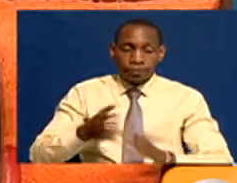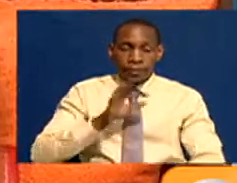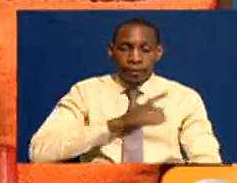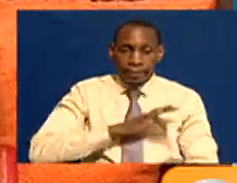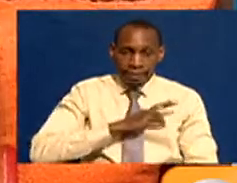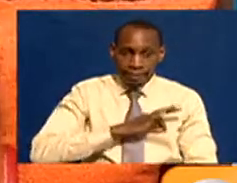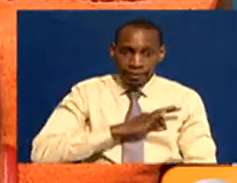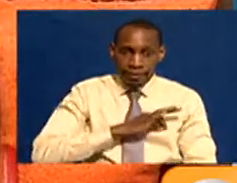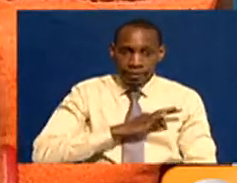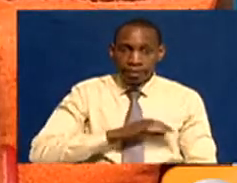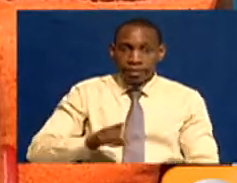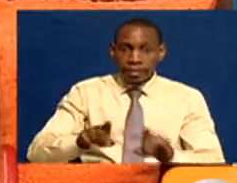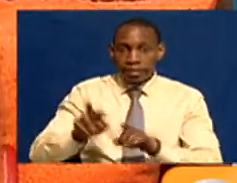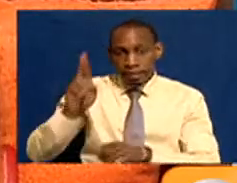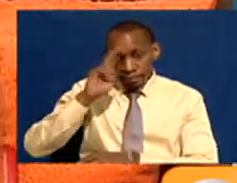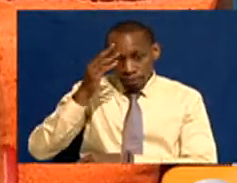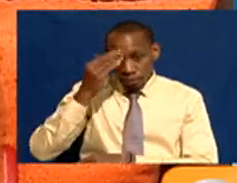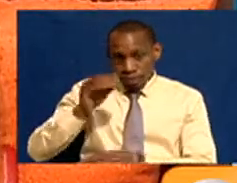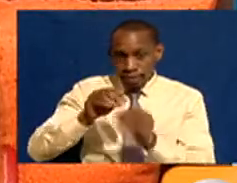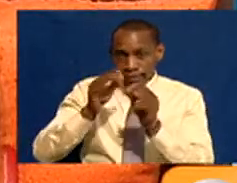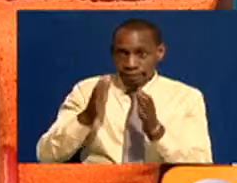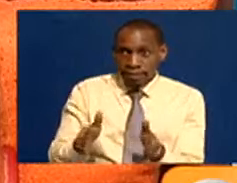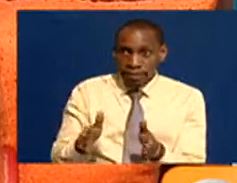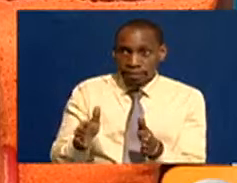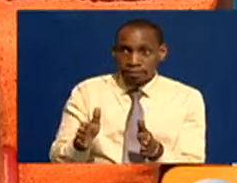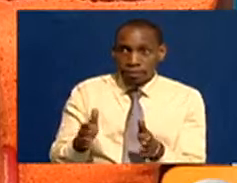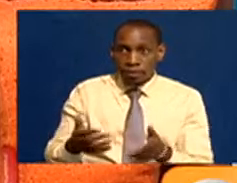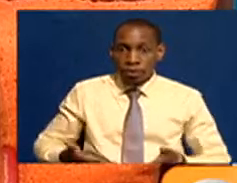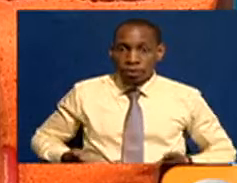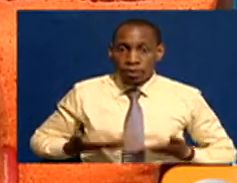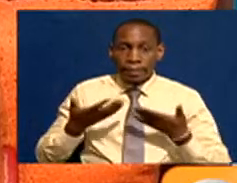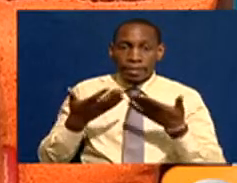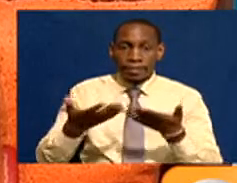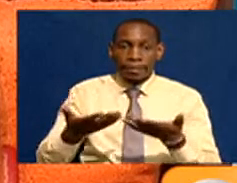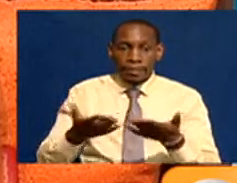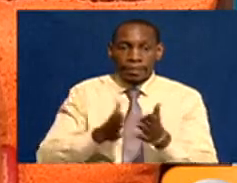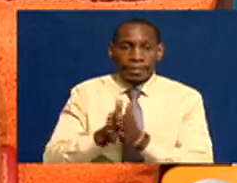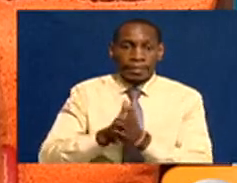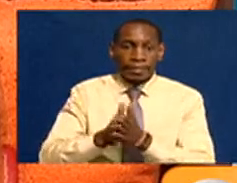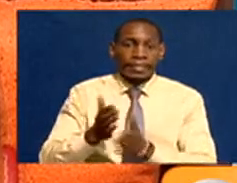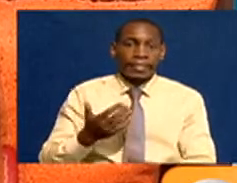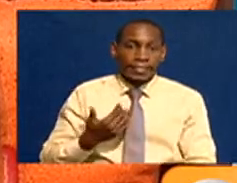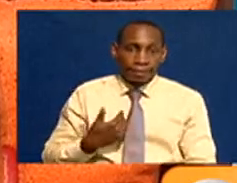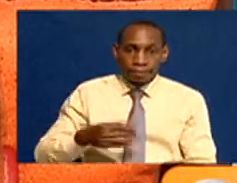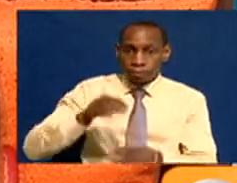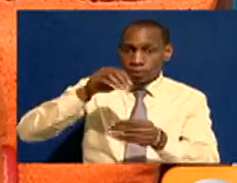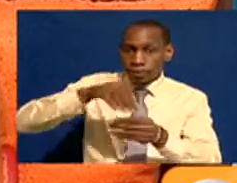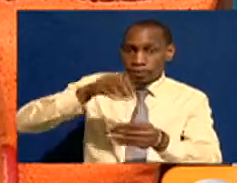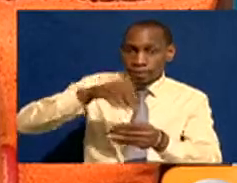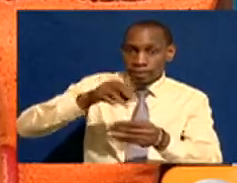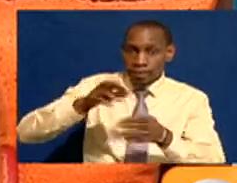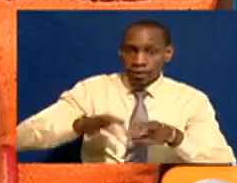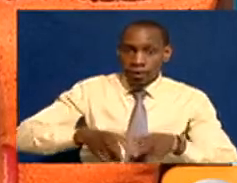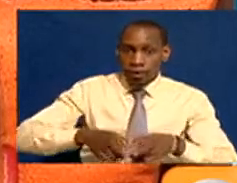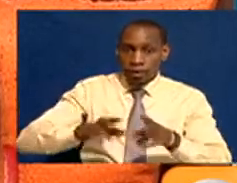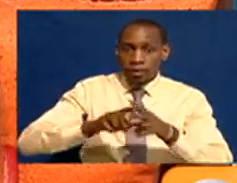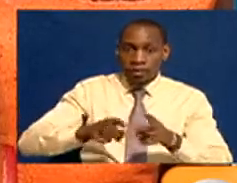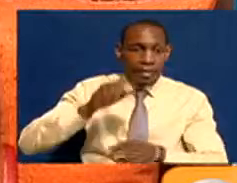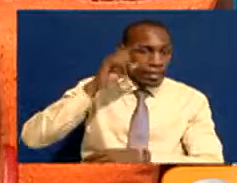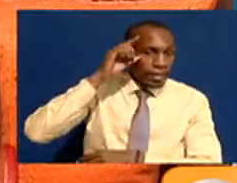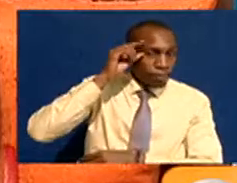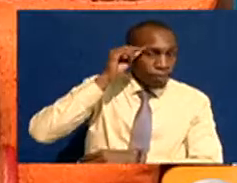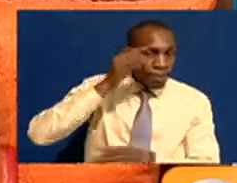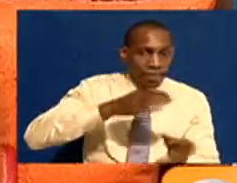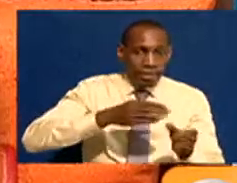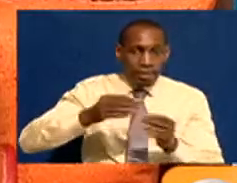beneficial. That is why there are investors that have expressed their desire to invest in our road from Mombasa up